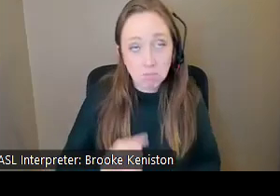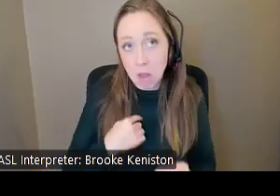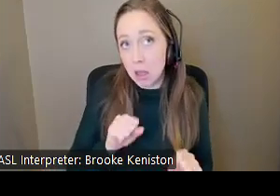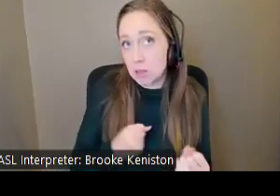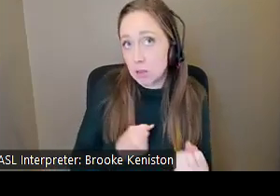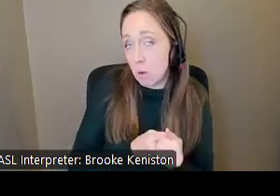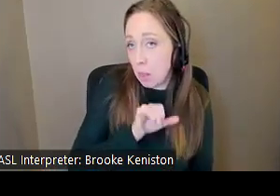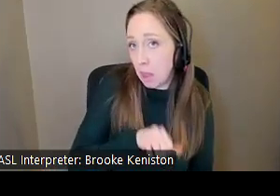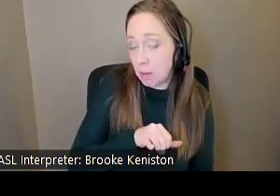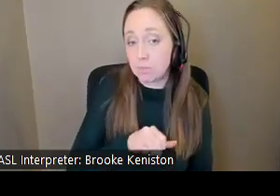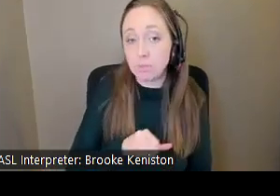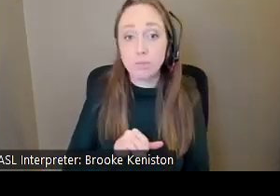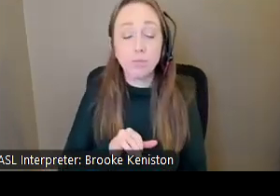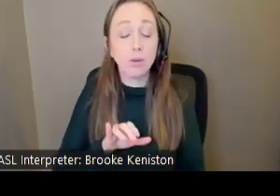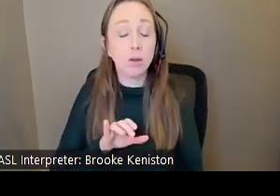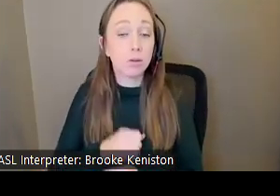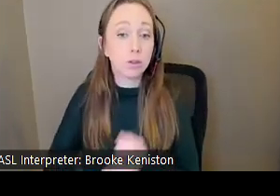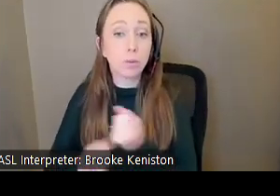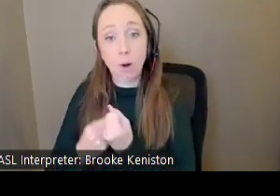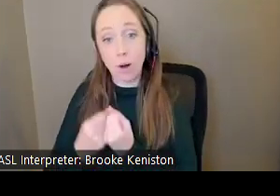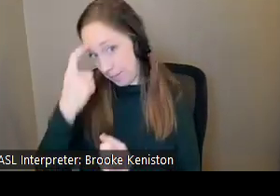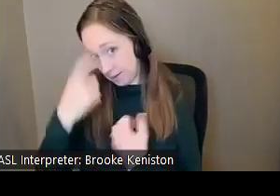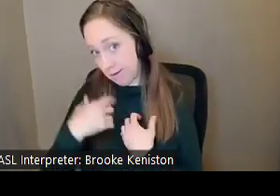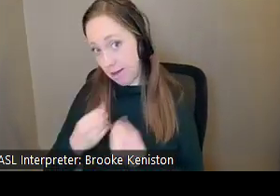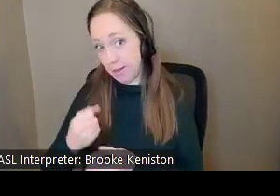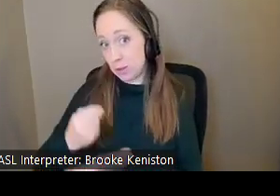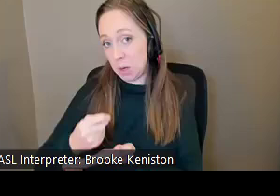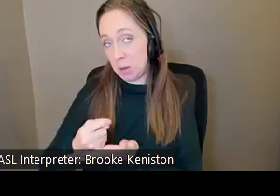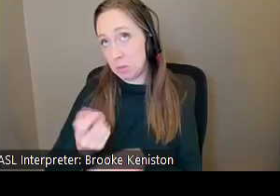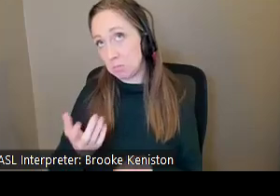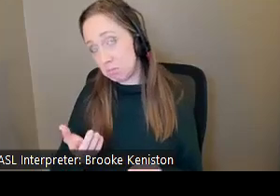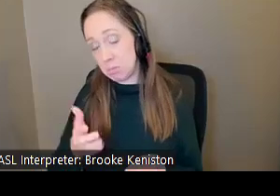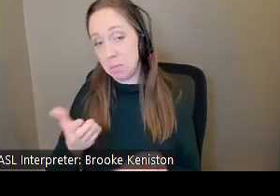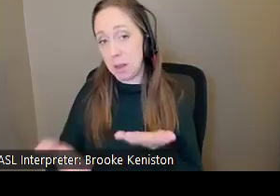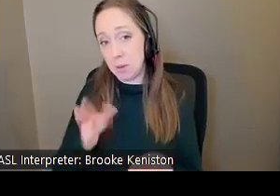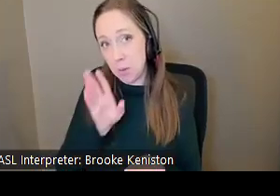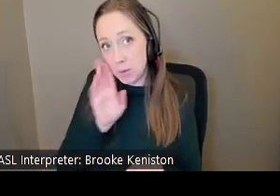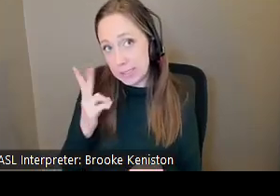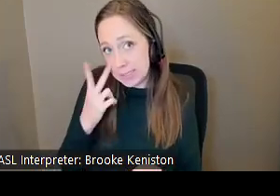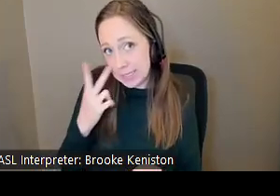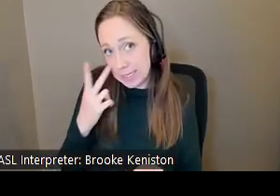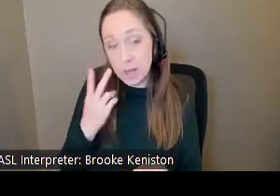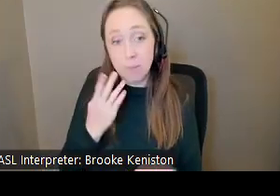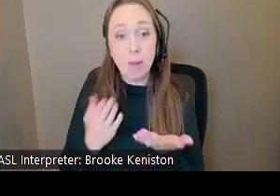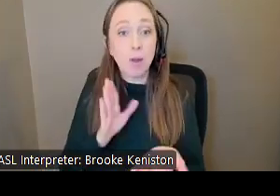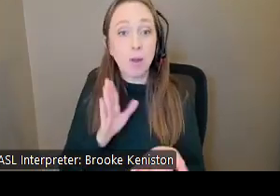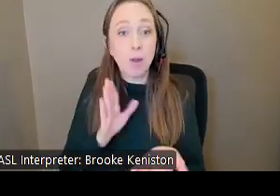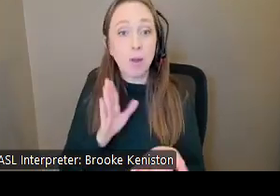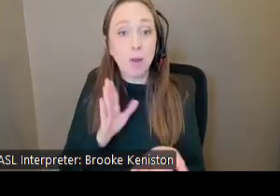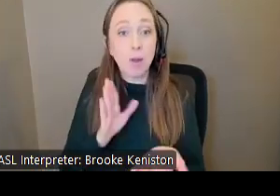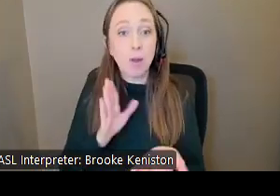personalized mental health treatments, maybe, and preventing clinician burnout. I'm just giving you my